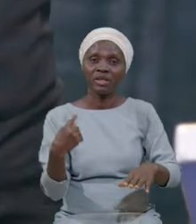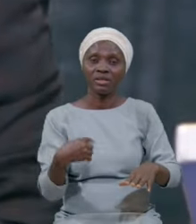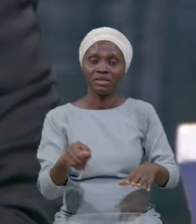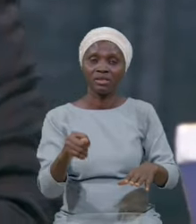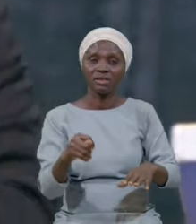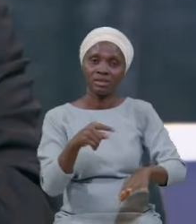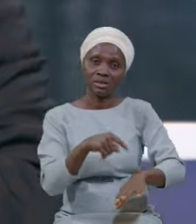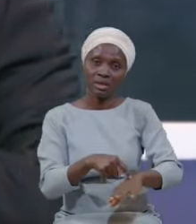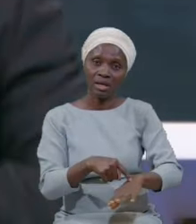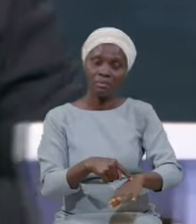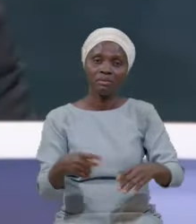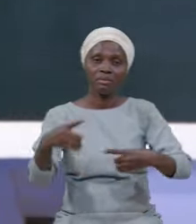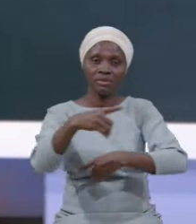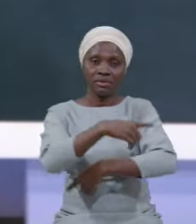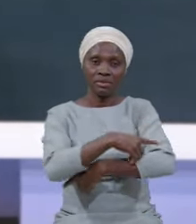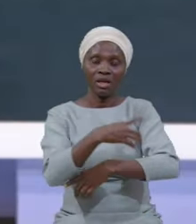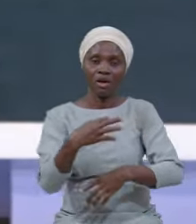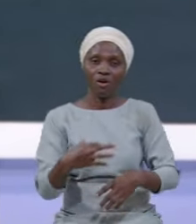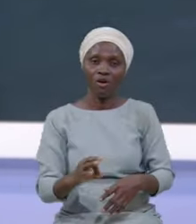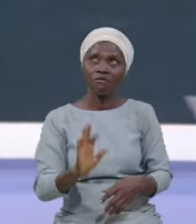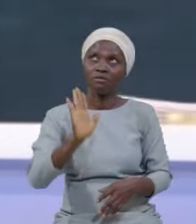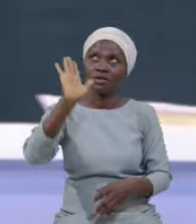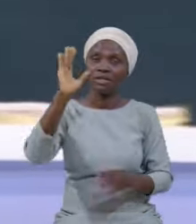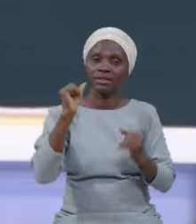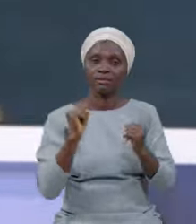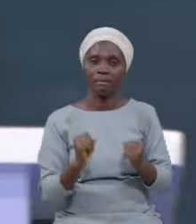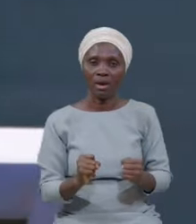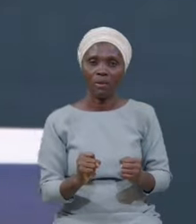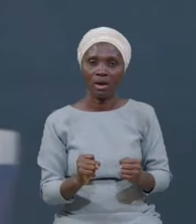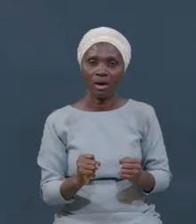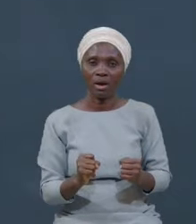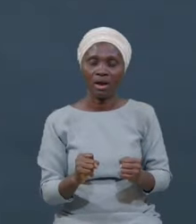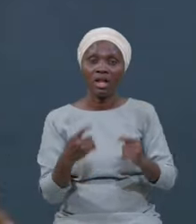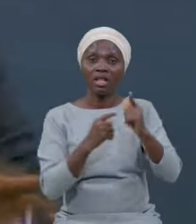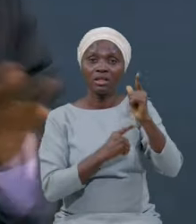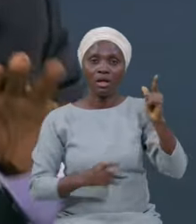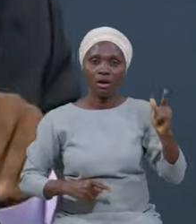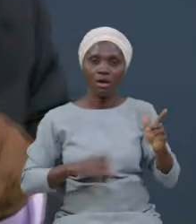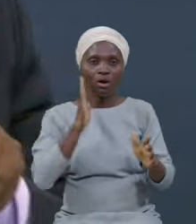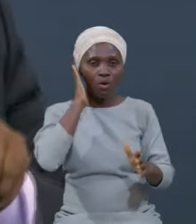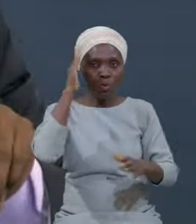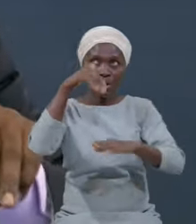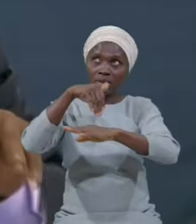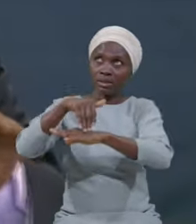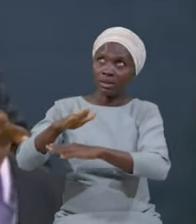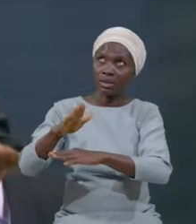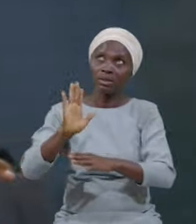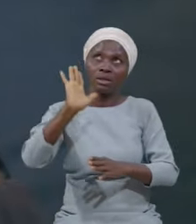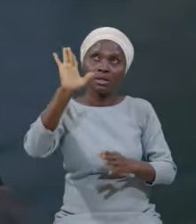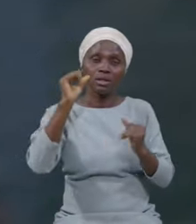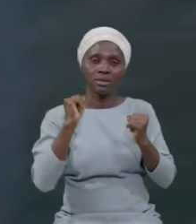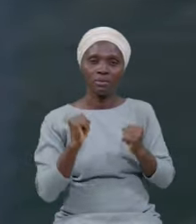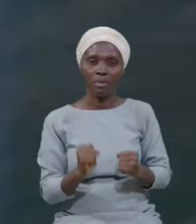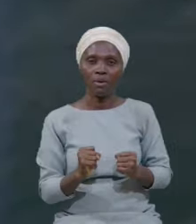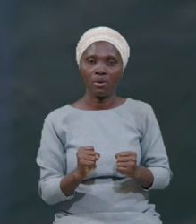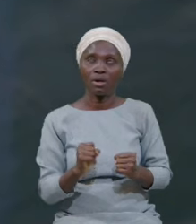day of His power. The Lord will send forth His power. He will